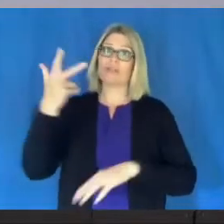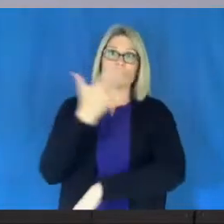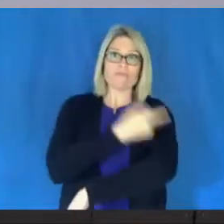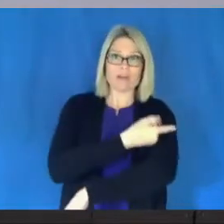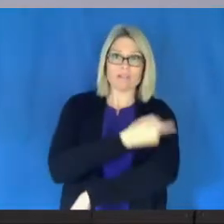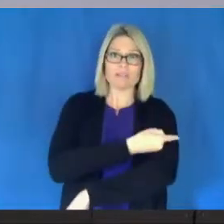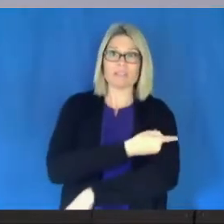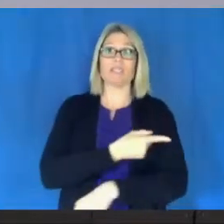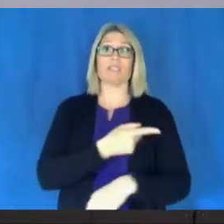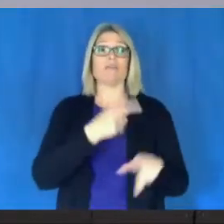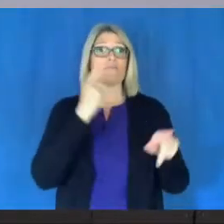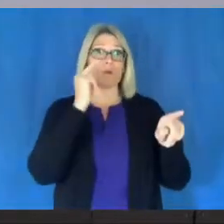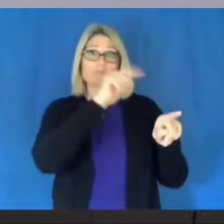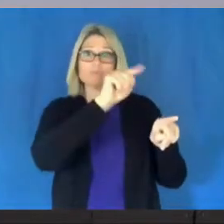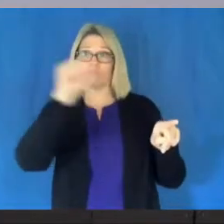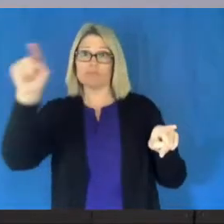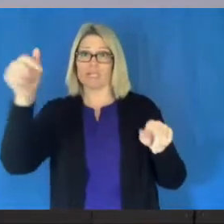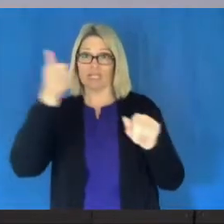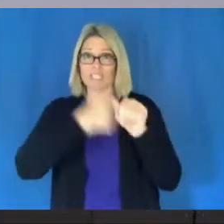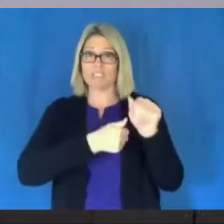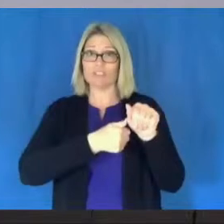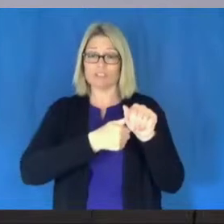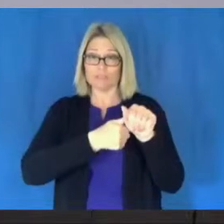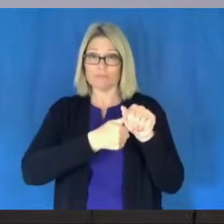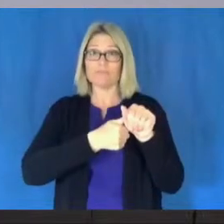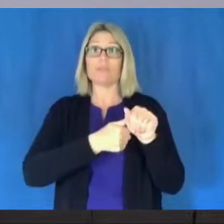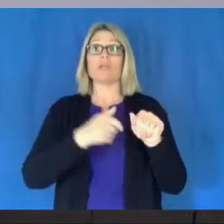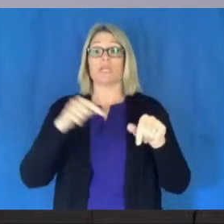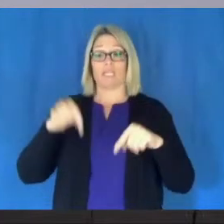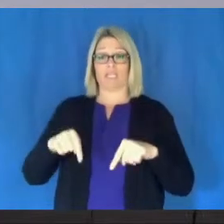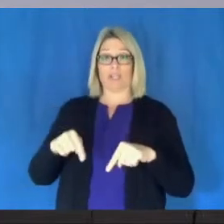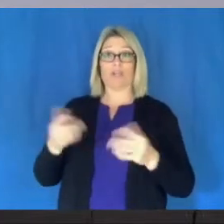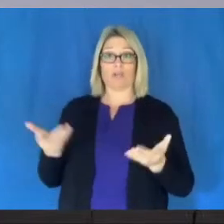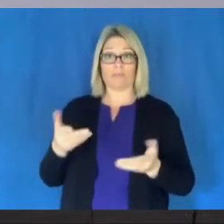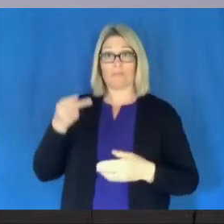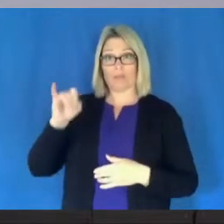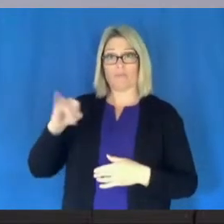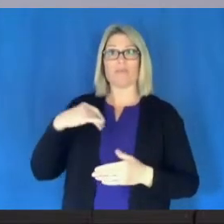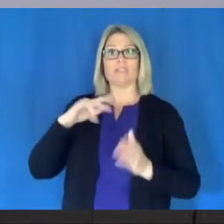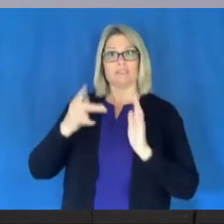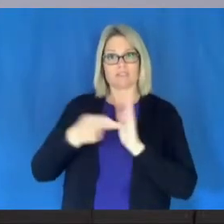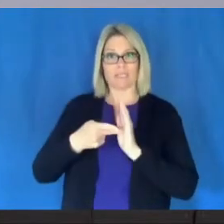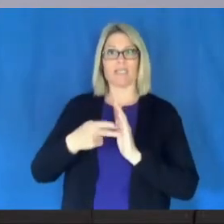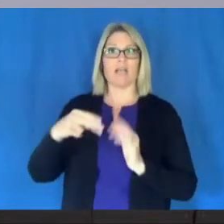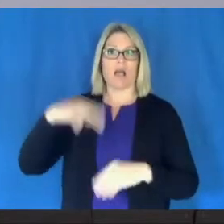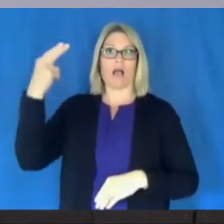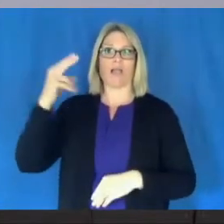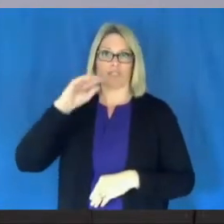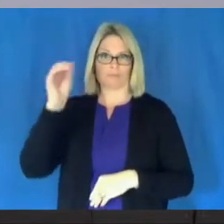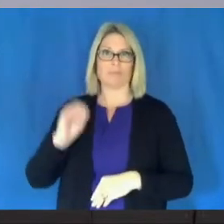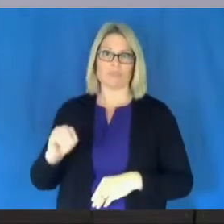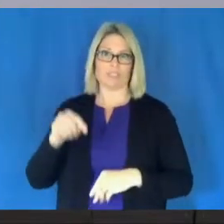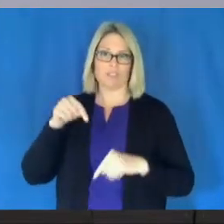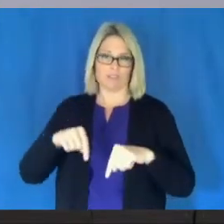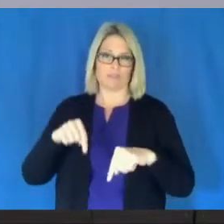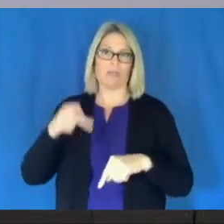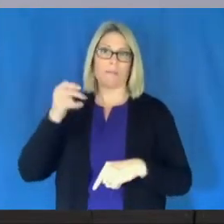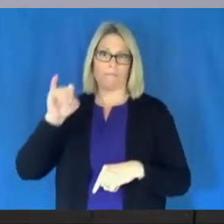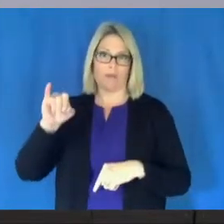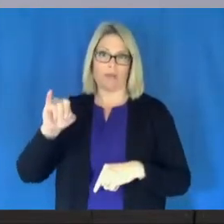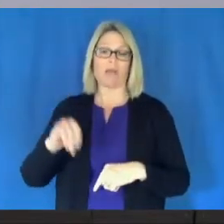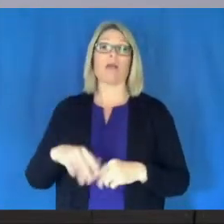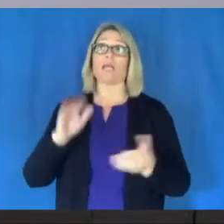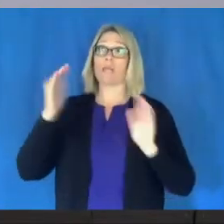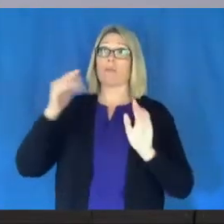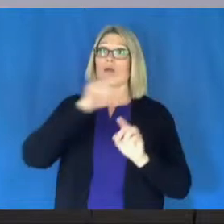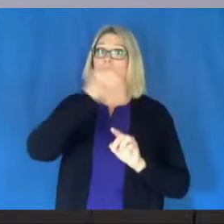have been administered, and we have the highest rate of second doses administered when you look at how PEI compares